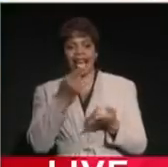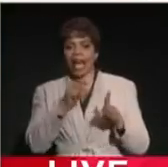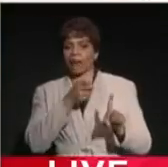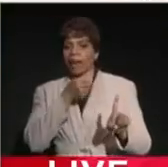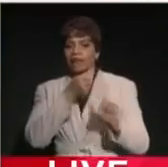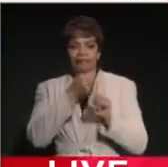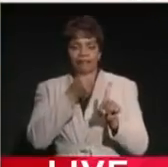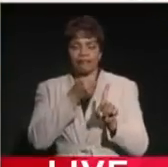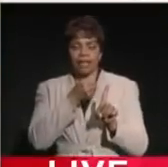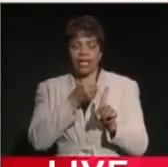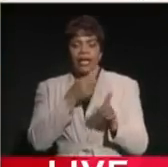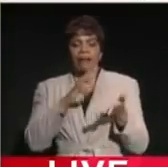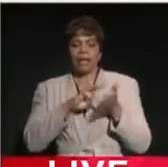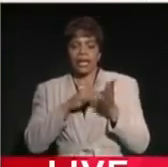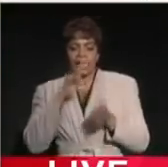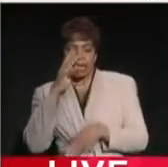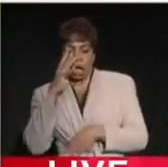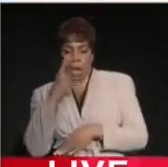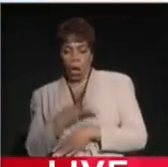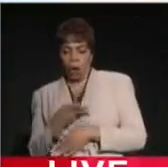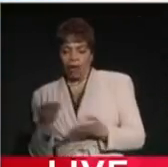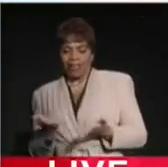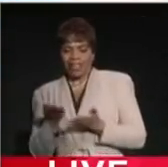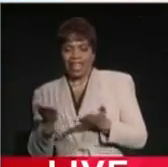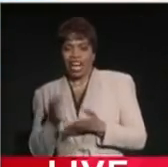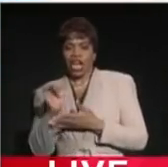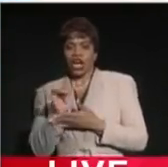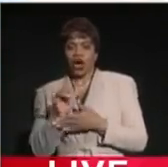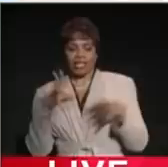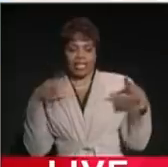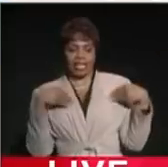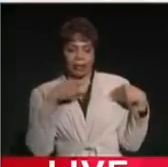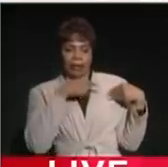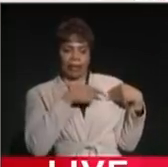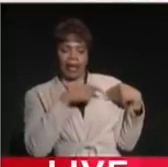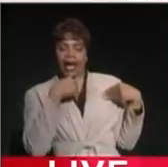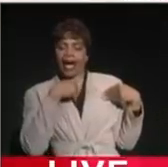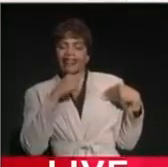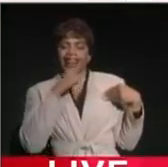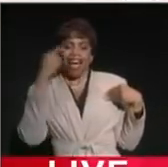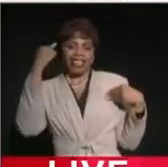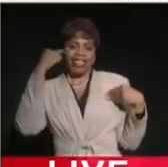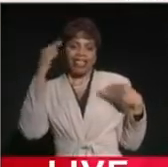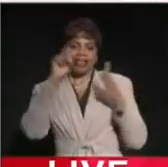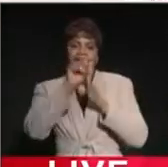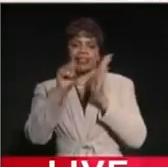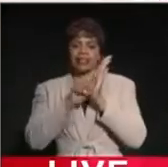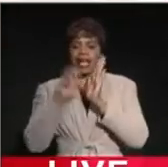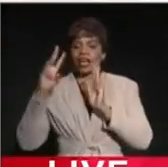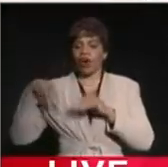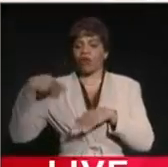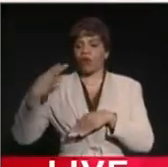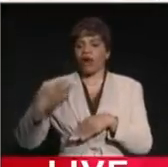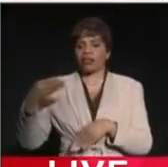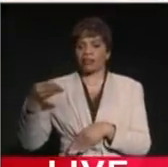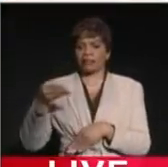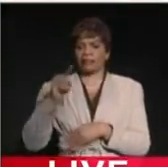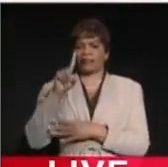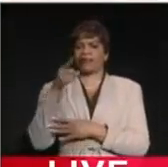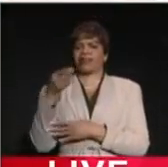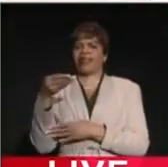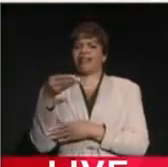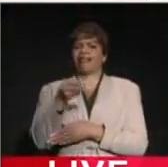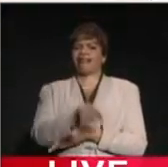accident. That's ignoring it on this side of the Hudson and embracing it on that side. I don't think the state of Washington had to put $1 to work to